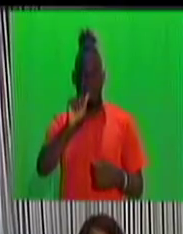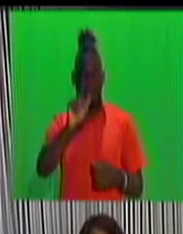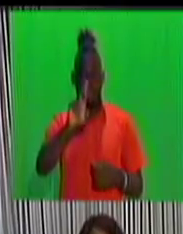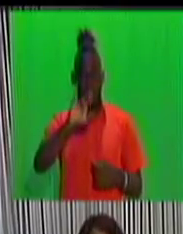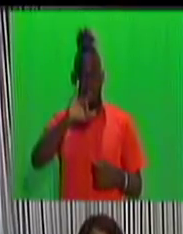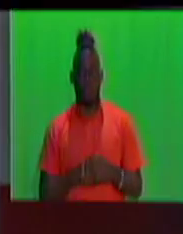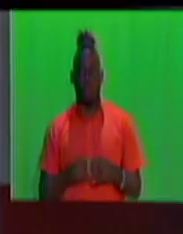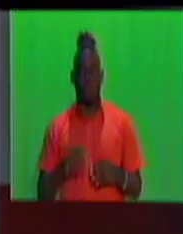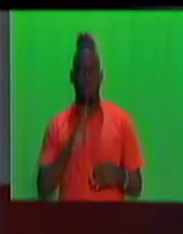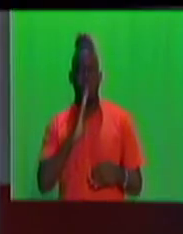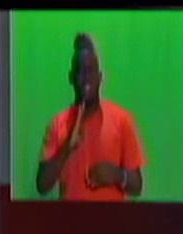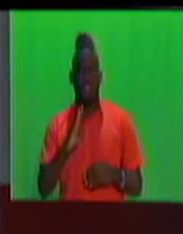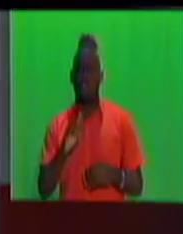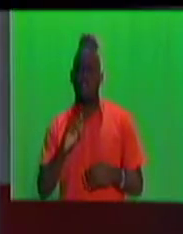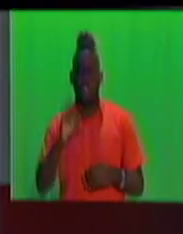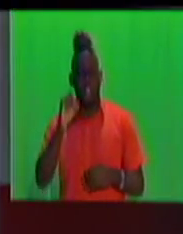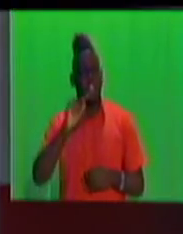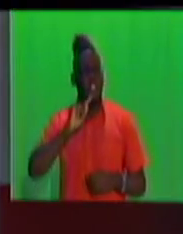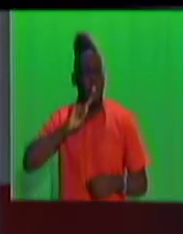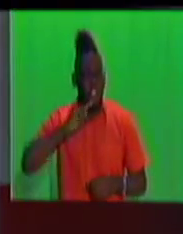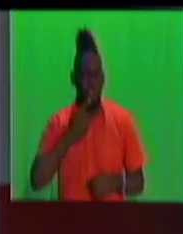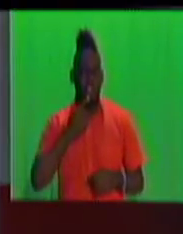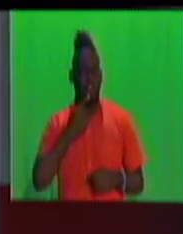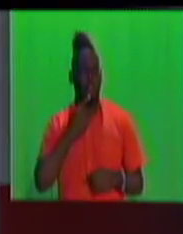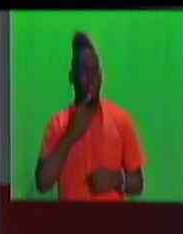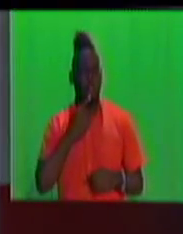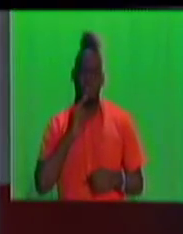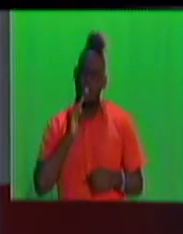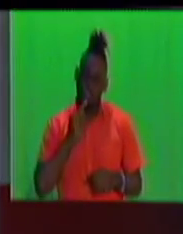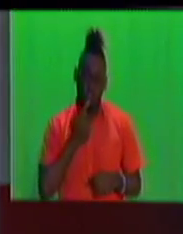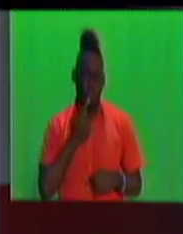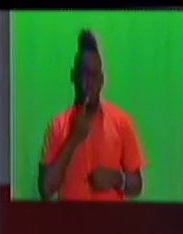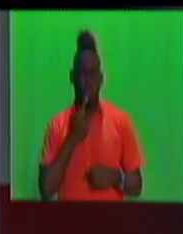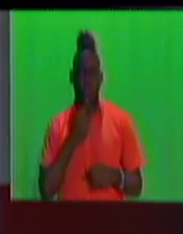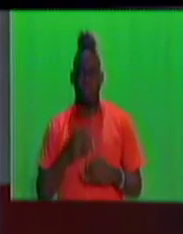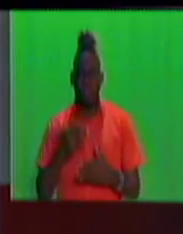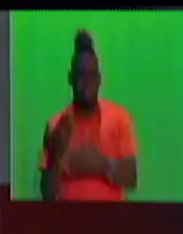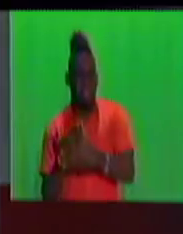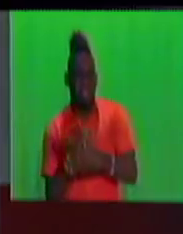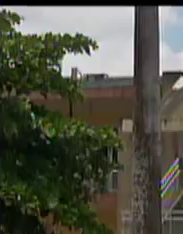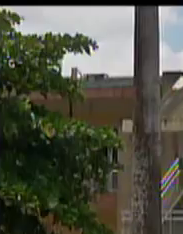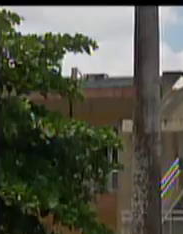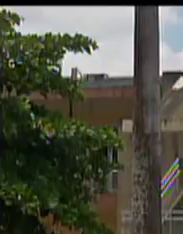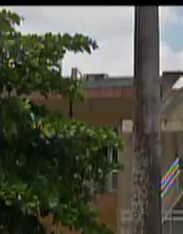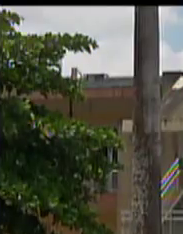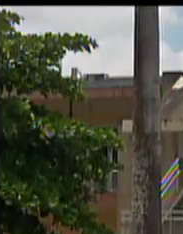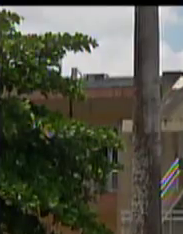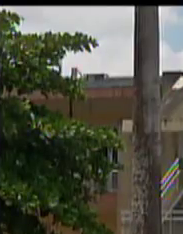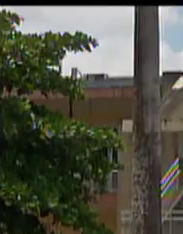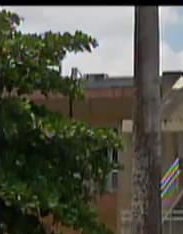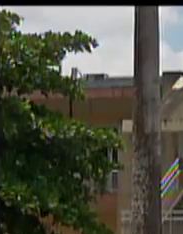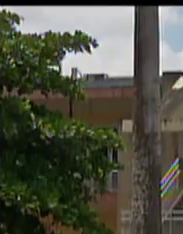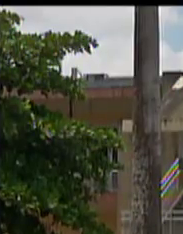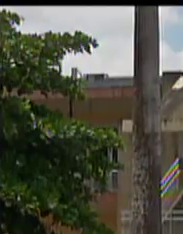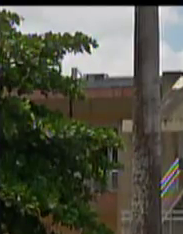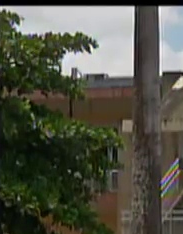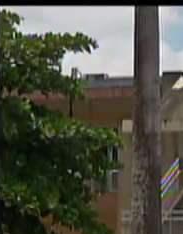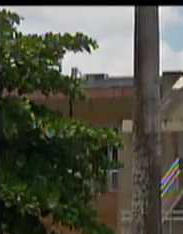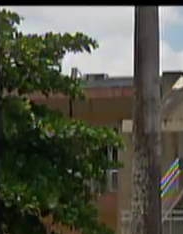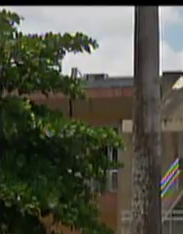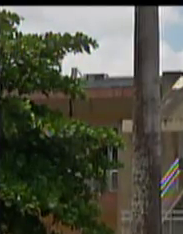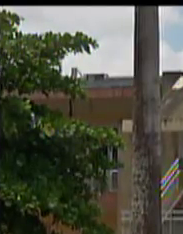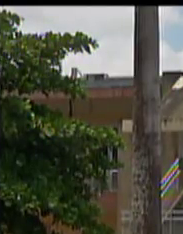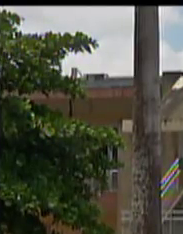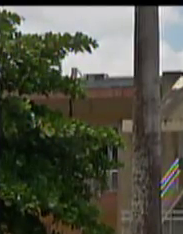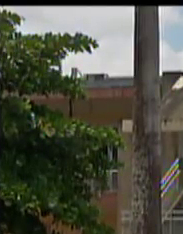this country. Chief Medical Officer Dr. Roshan Parasram said the system is being used by government to map contact tracing,